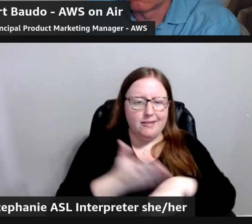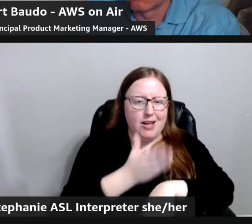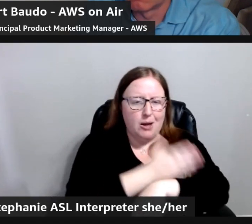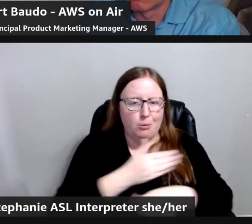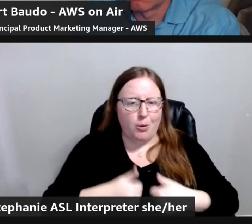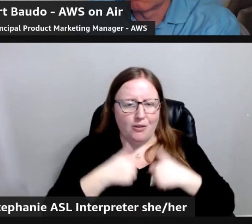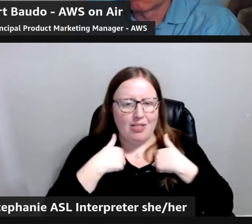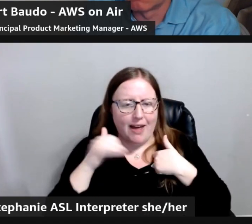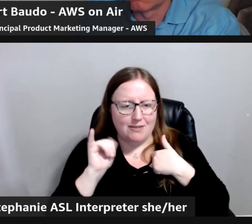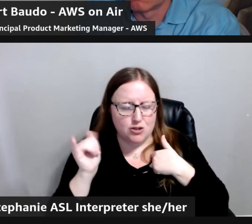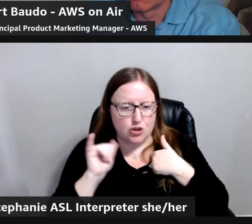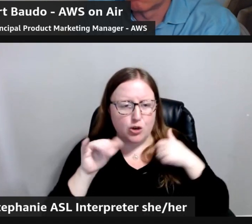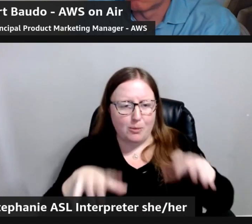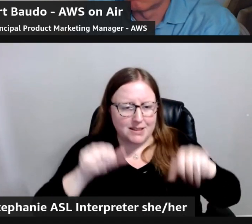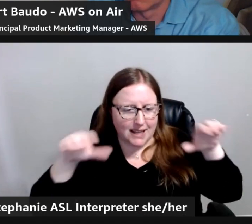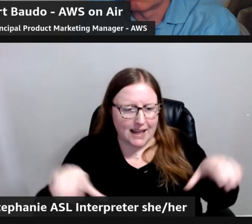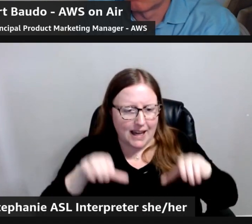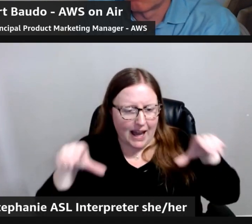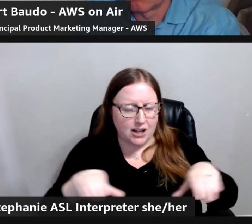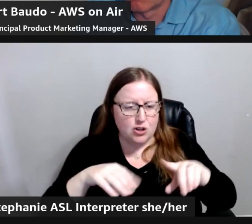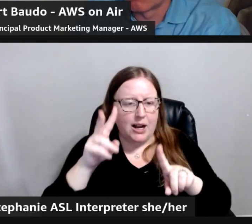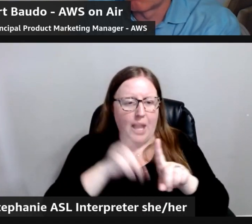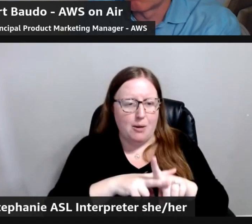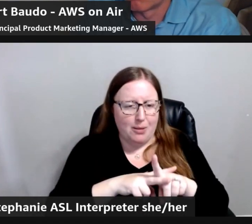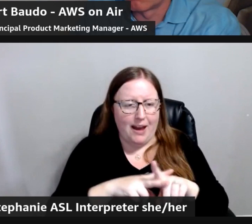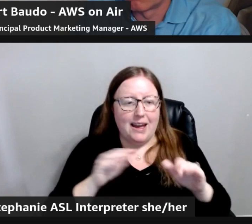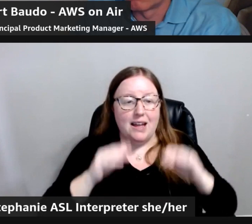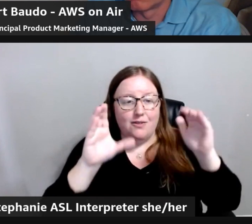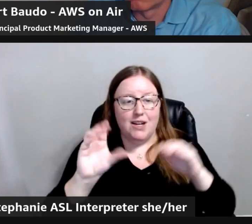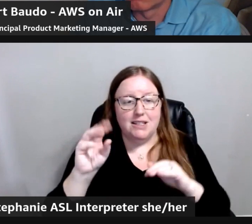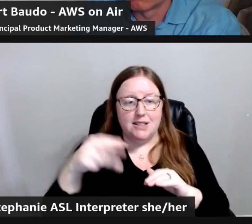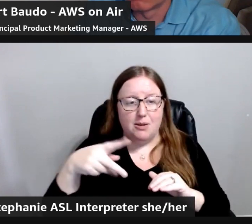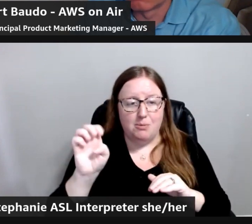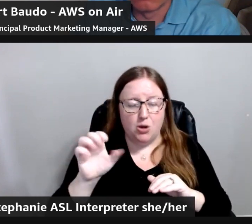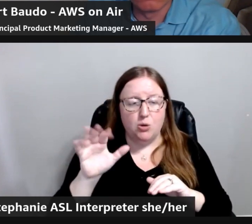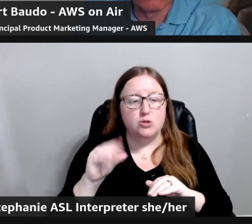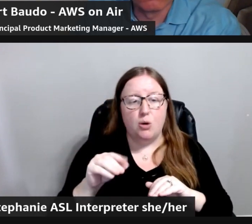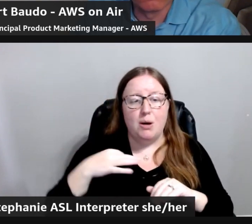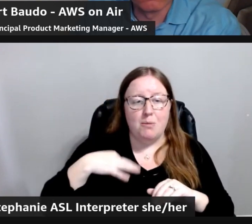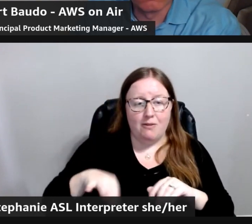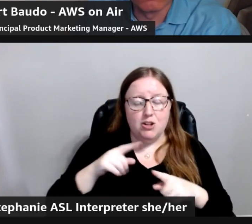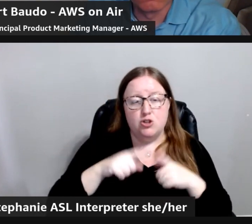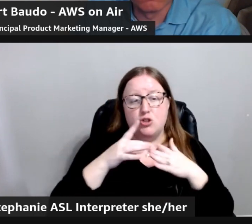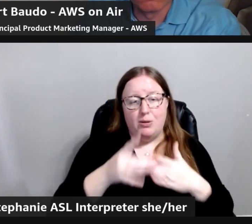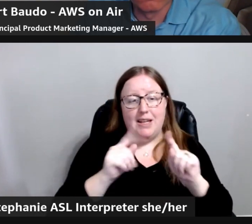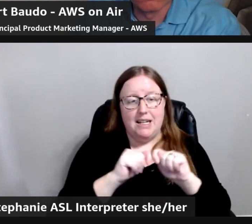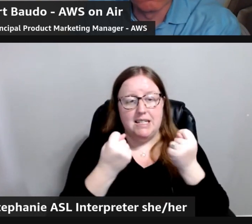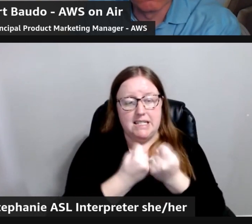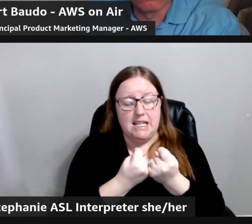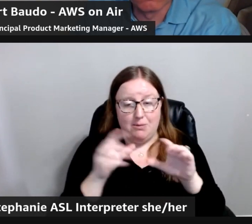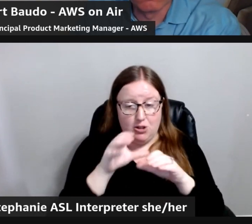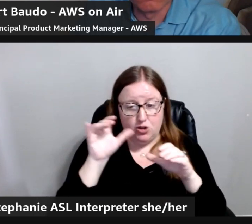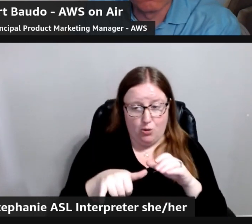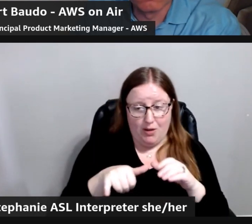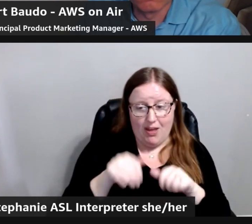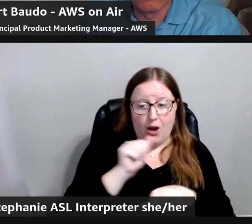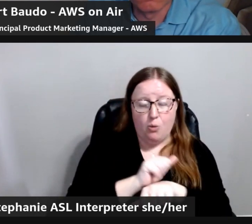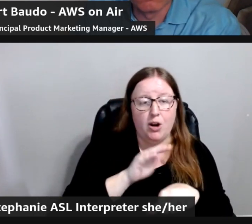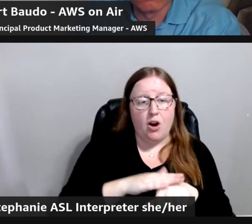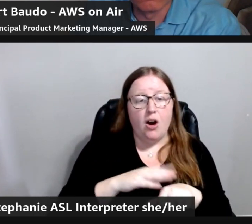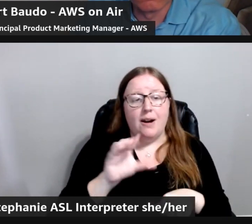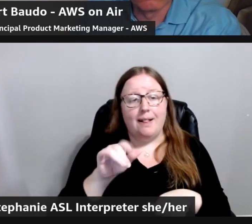by proactively applying advanced compute. And so I'm privileged to lead a team that's doing that, and specifically we're working on climate risk and